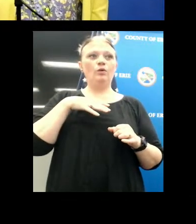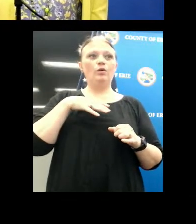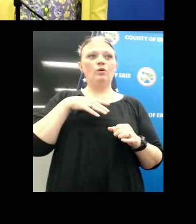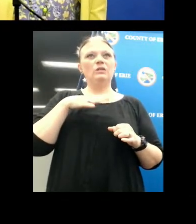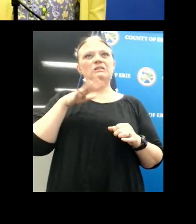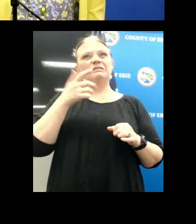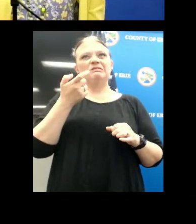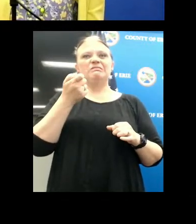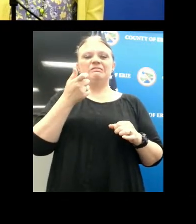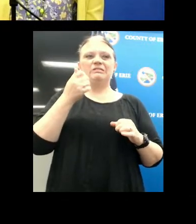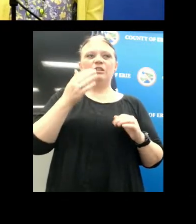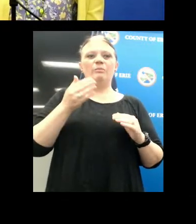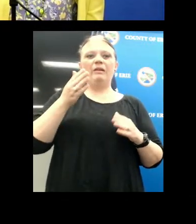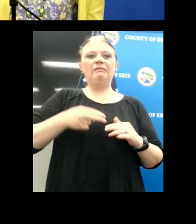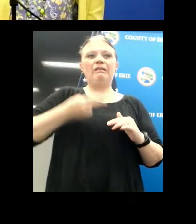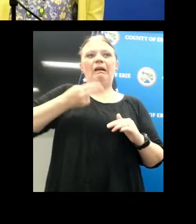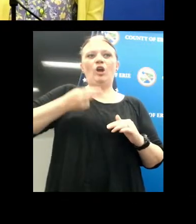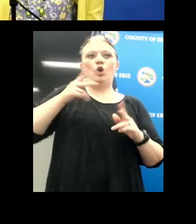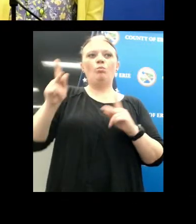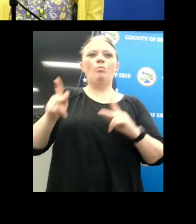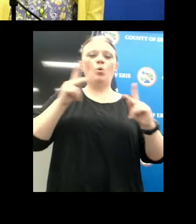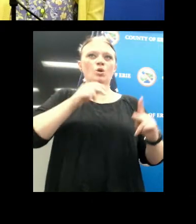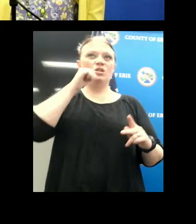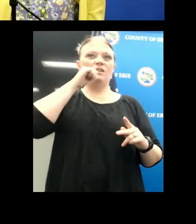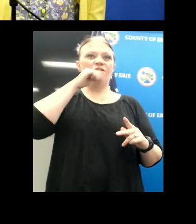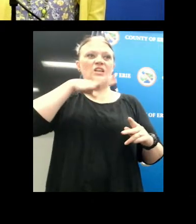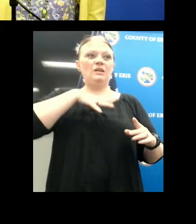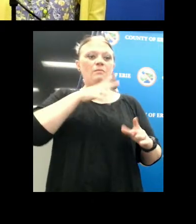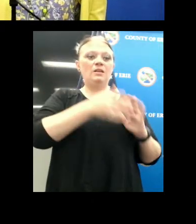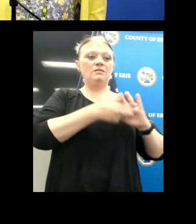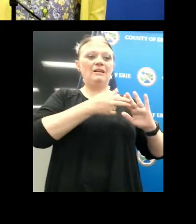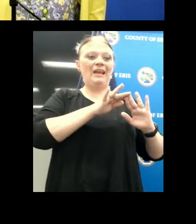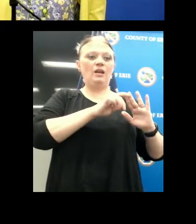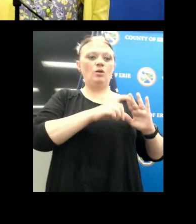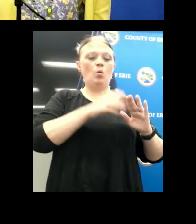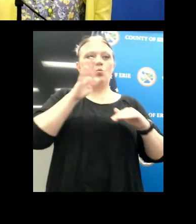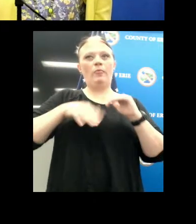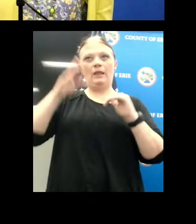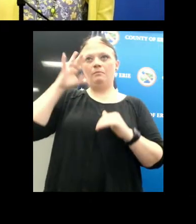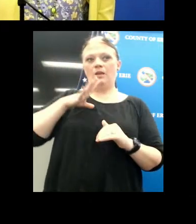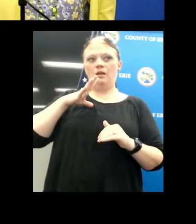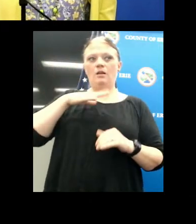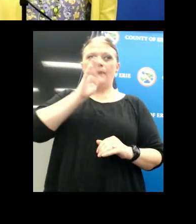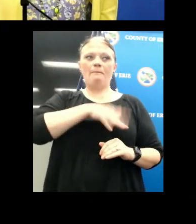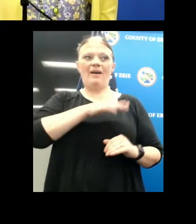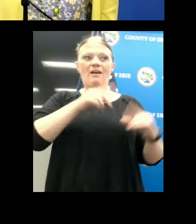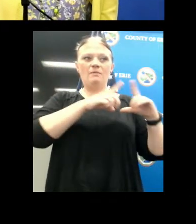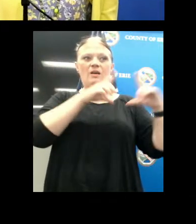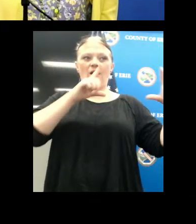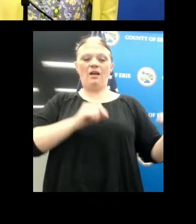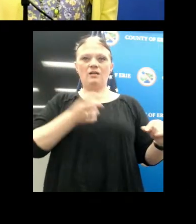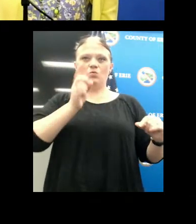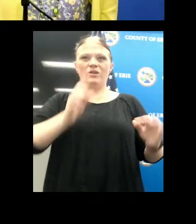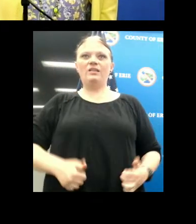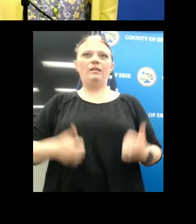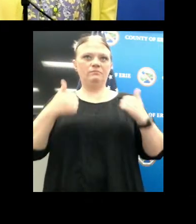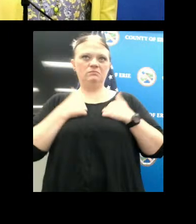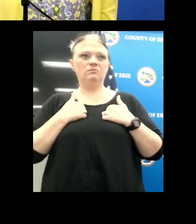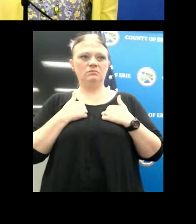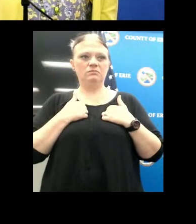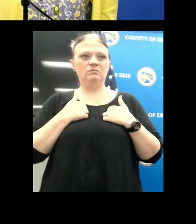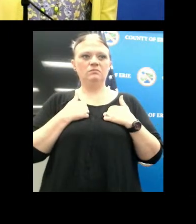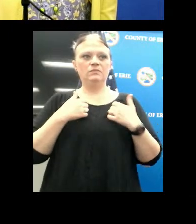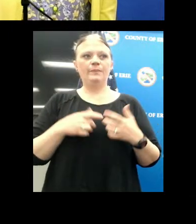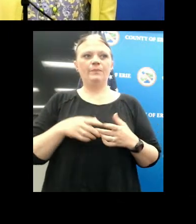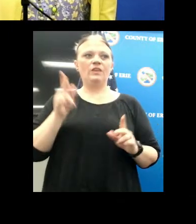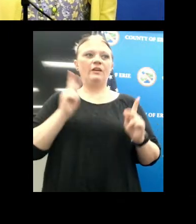have slightly higher proportion of females diagnosed compared to males. And then in the lower box is looking at the residents of